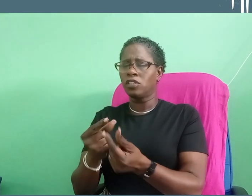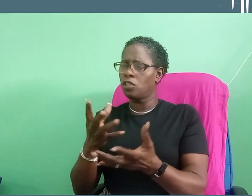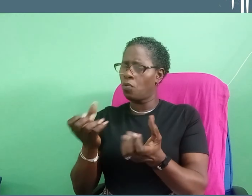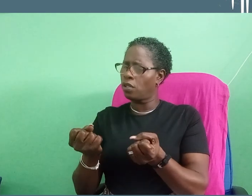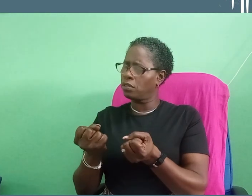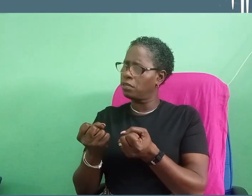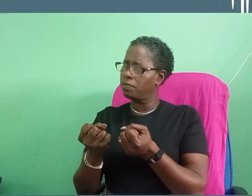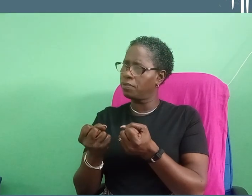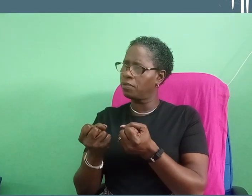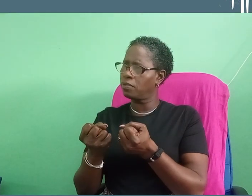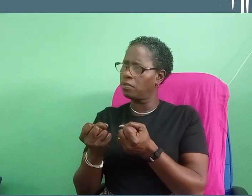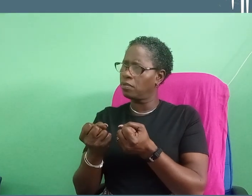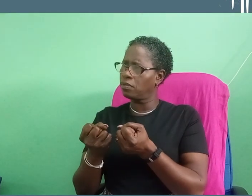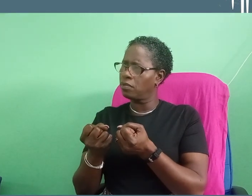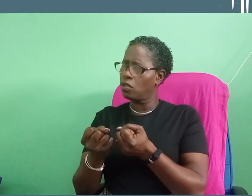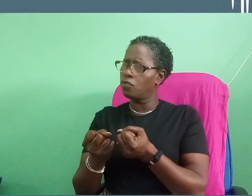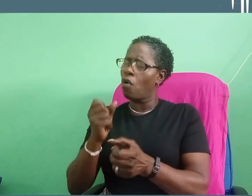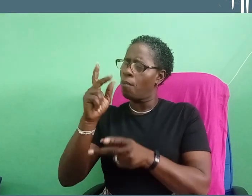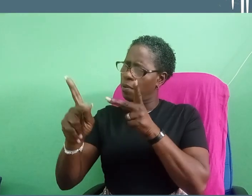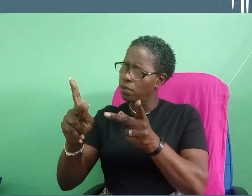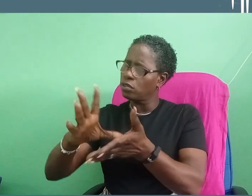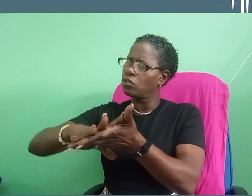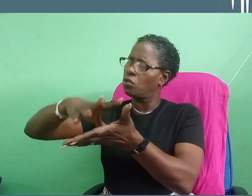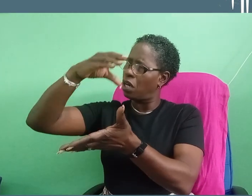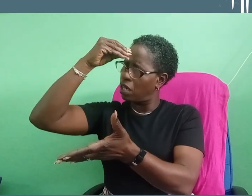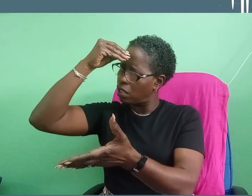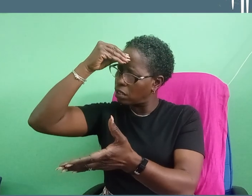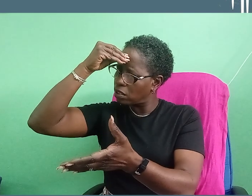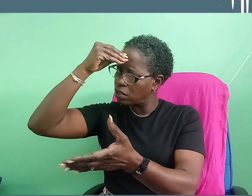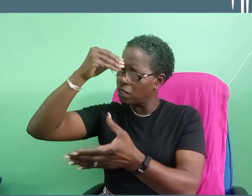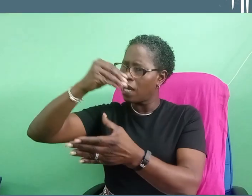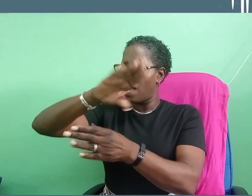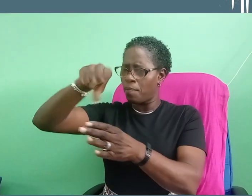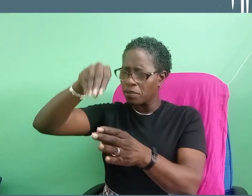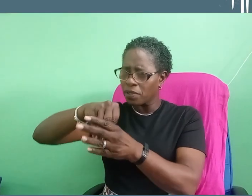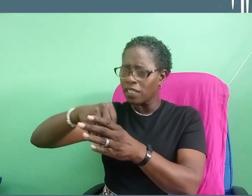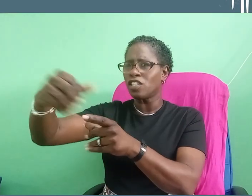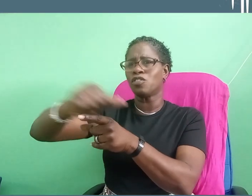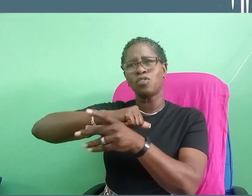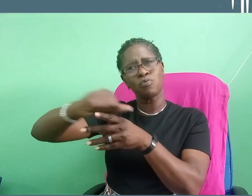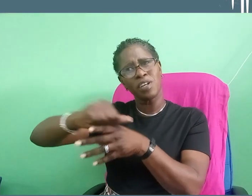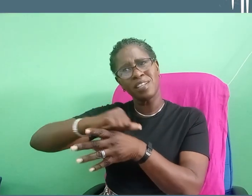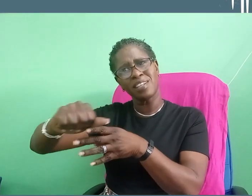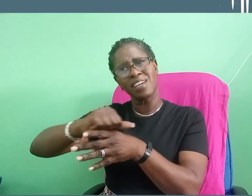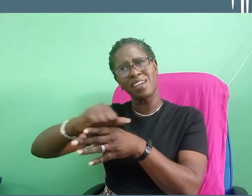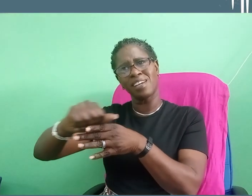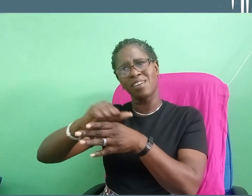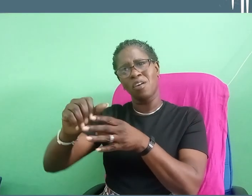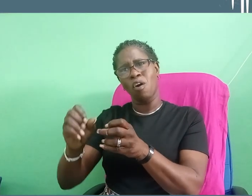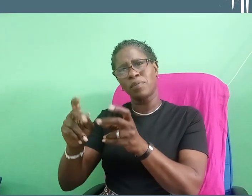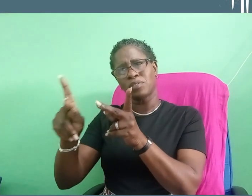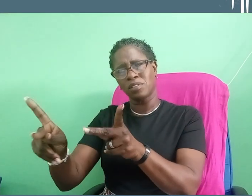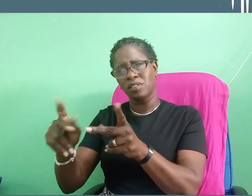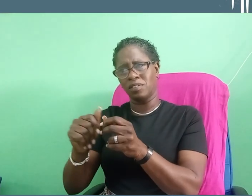really learn and participate in trainings and free resources and opportunities, and